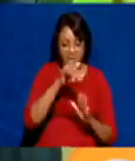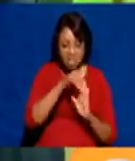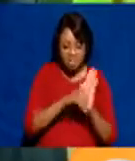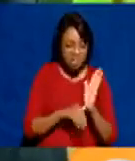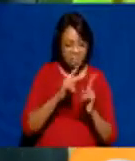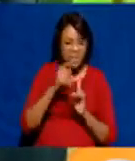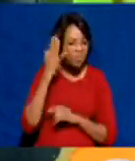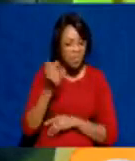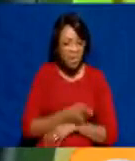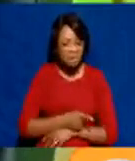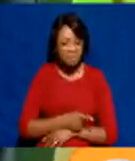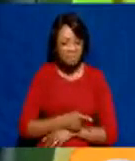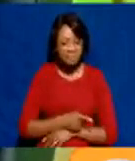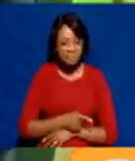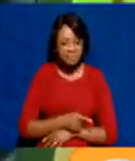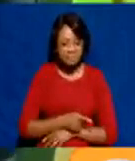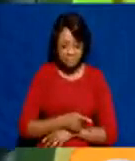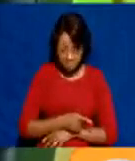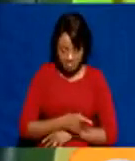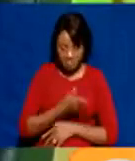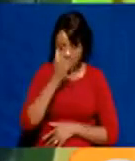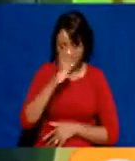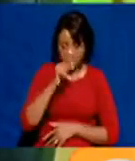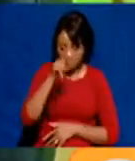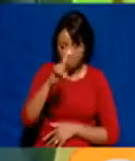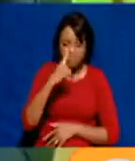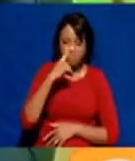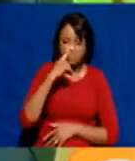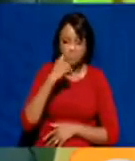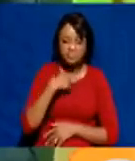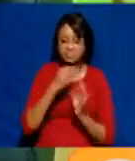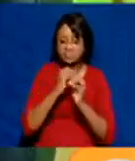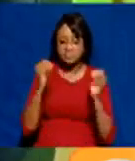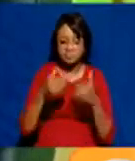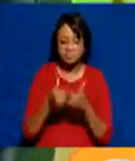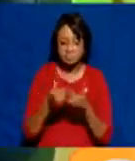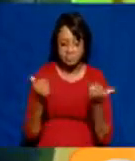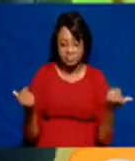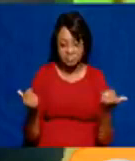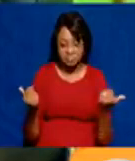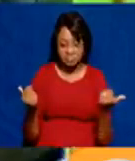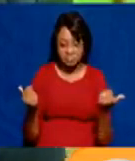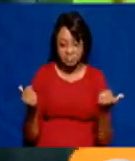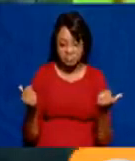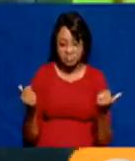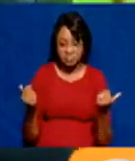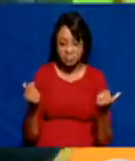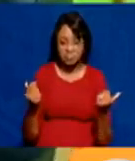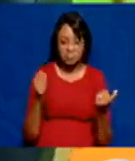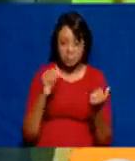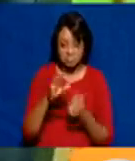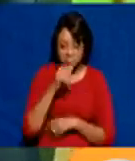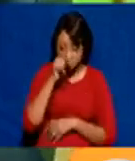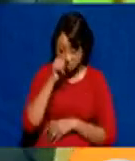why does that happen? It's because at the source, yeah, where we have the households, there is no separation. So of the gaps we identified that then we built